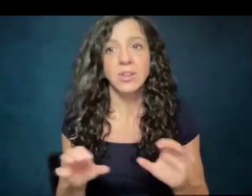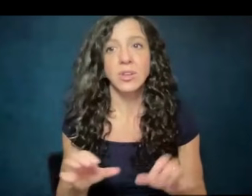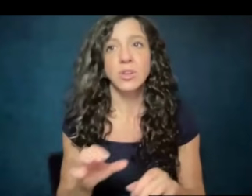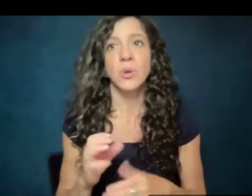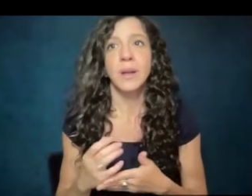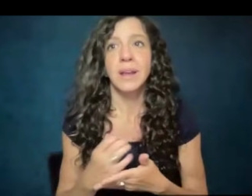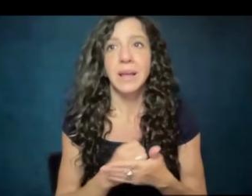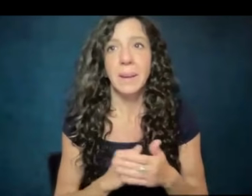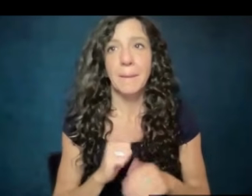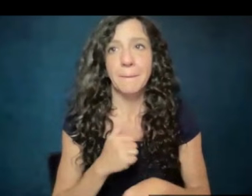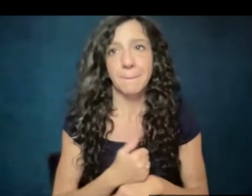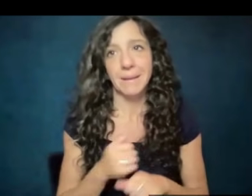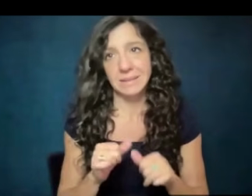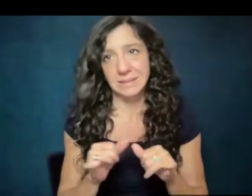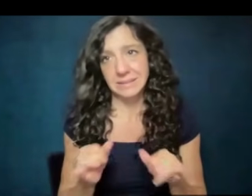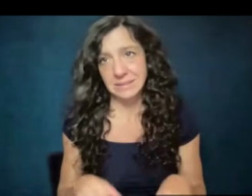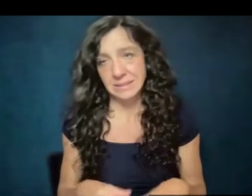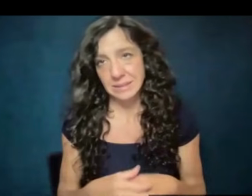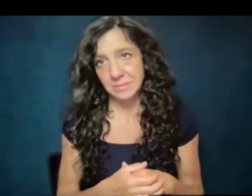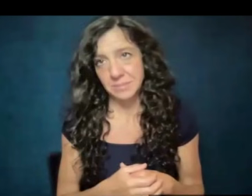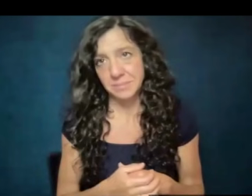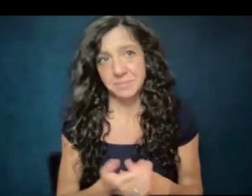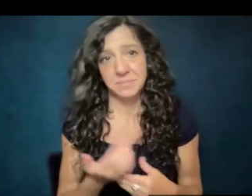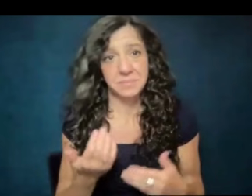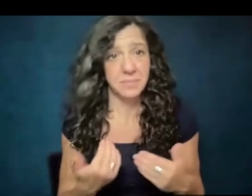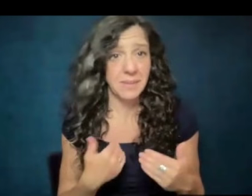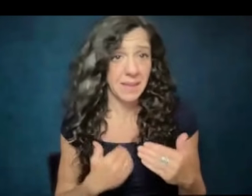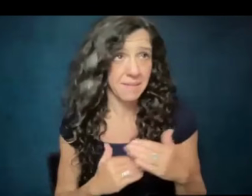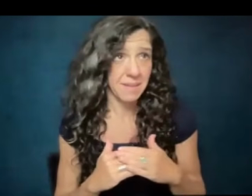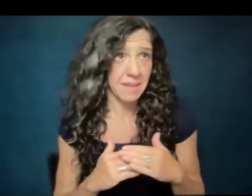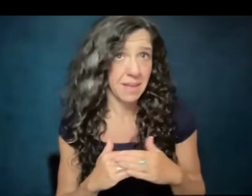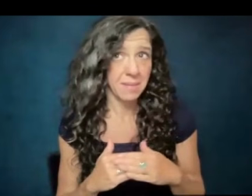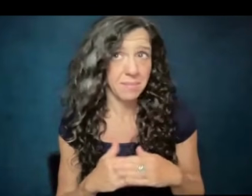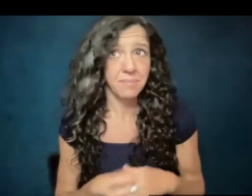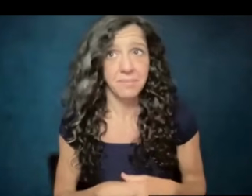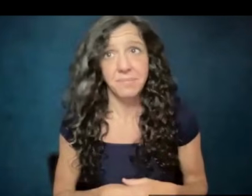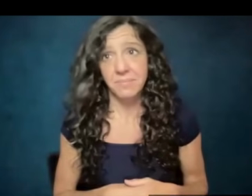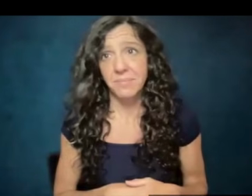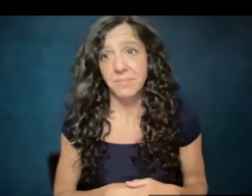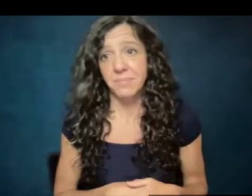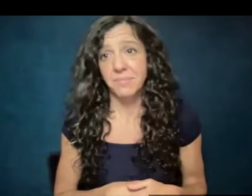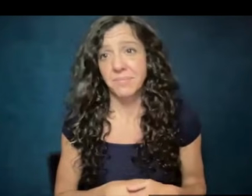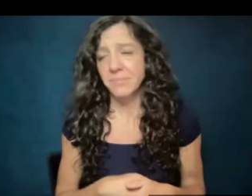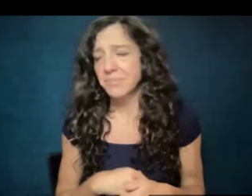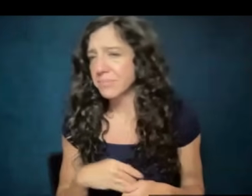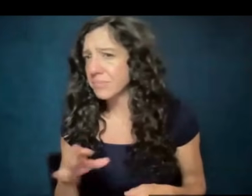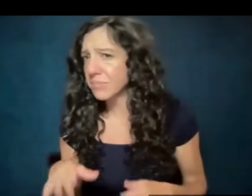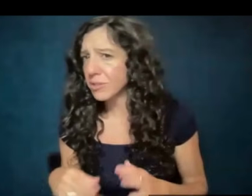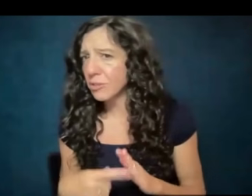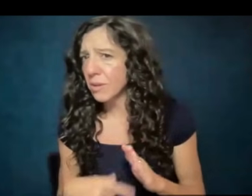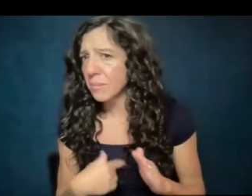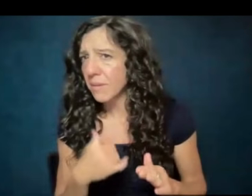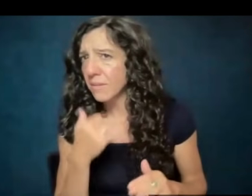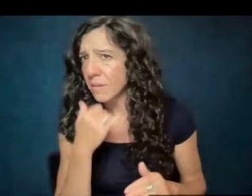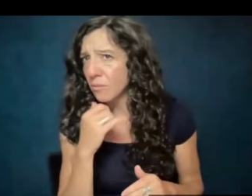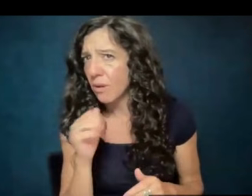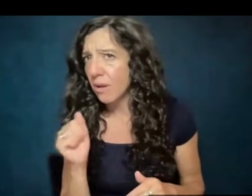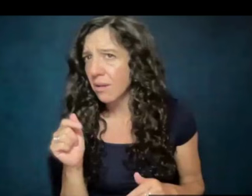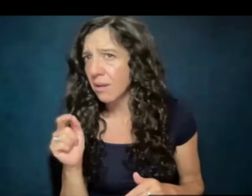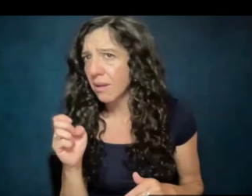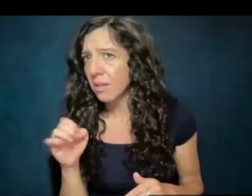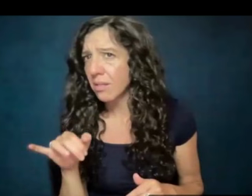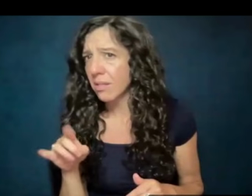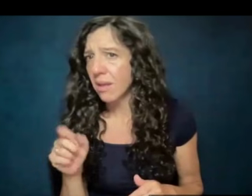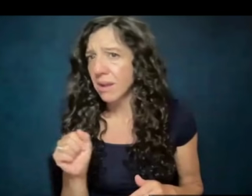income-based system. There may be a cap. Yeah, I think, correct me if I'm wrong later, but